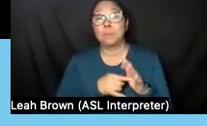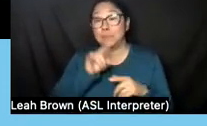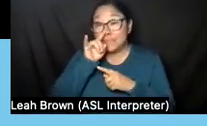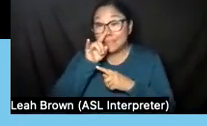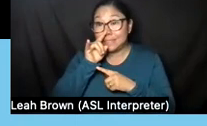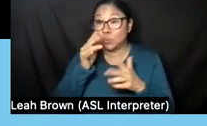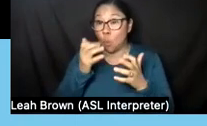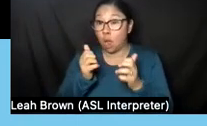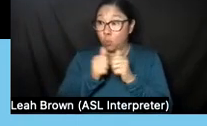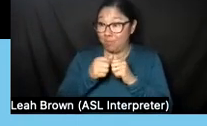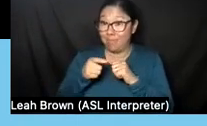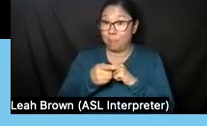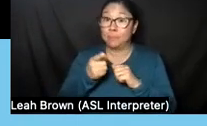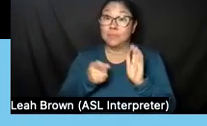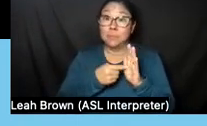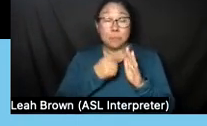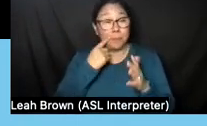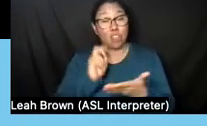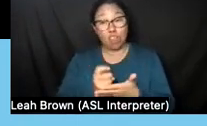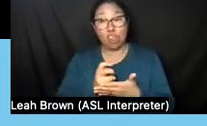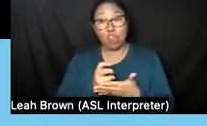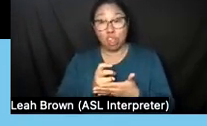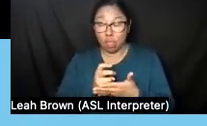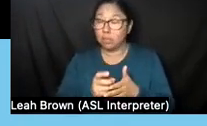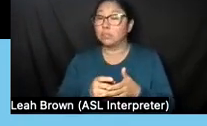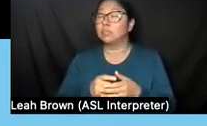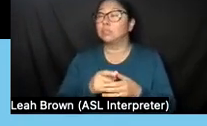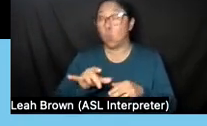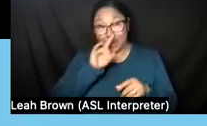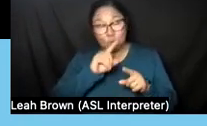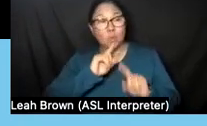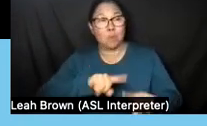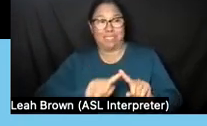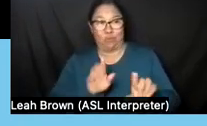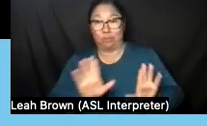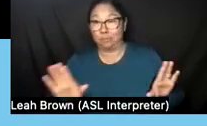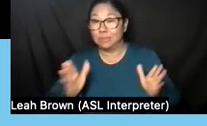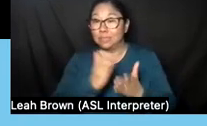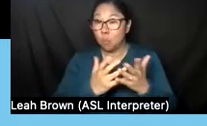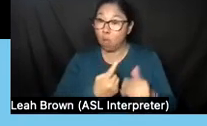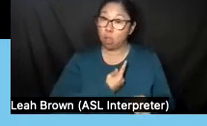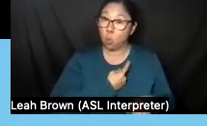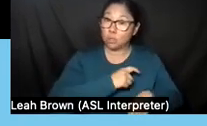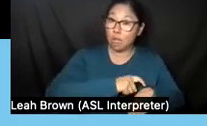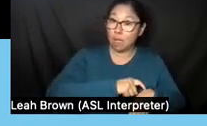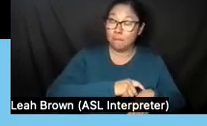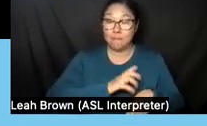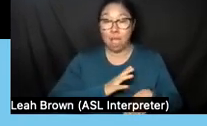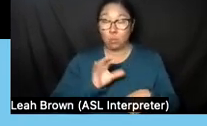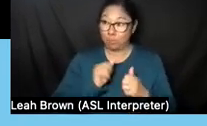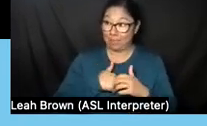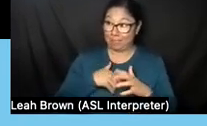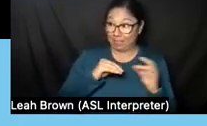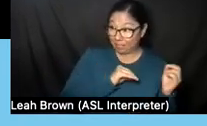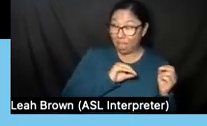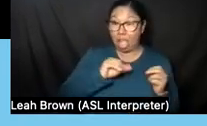So just because they're having a tantrum, your kiddos are going to respond differently. So maybe some want that alone time and they're okay with you leaving. Other kiddos need